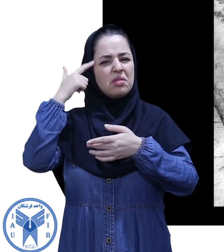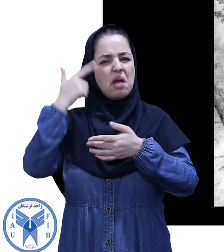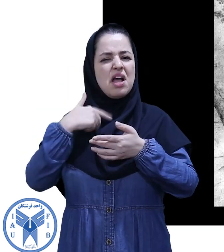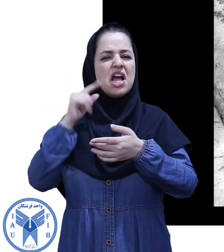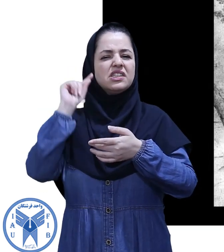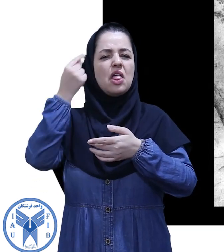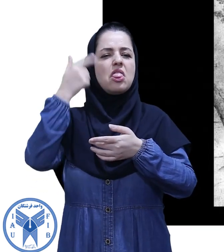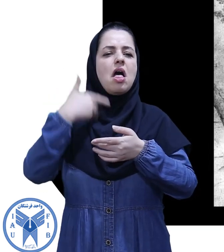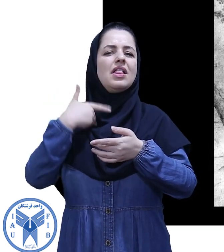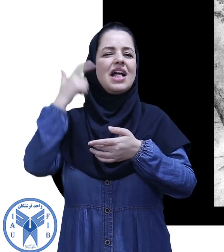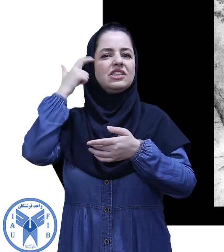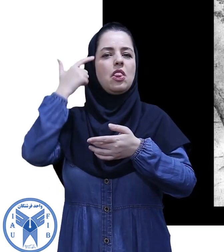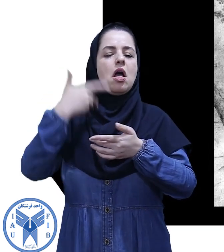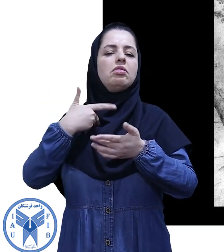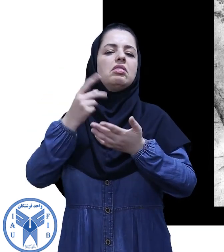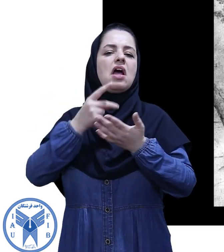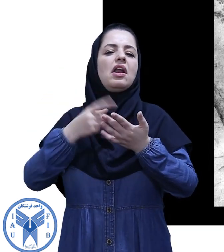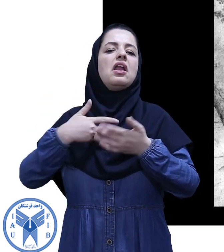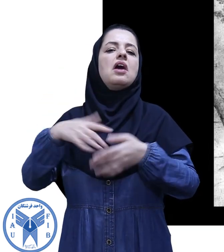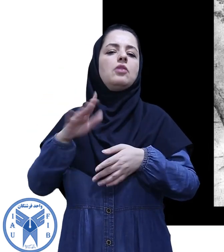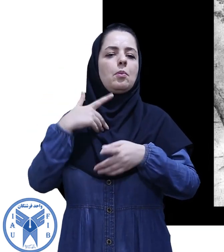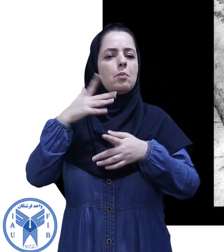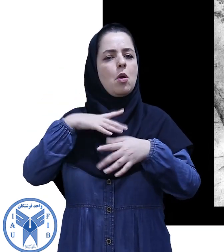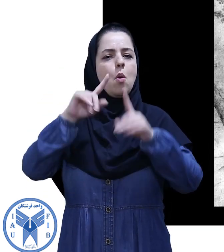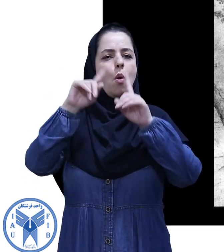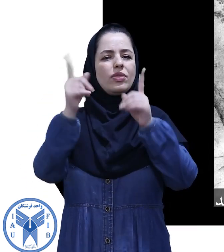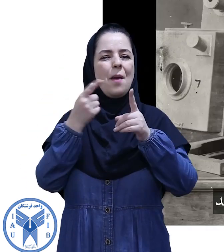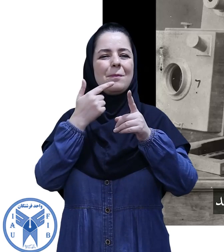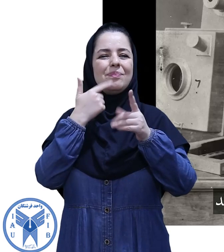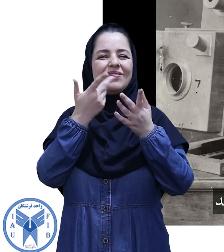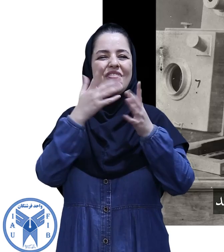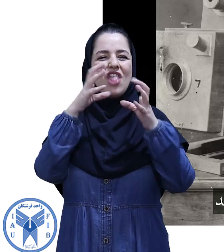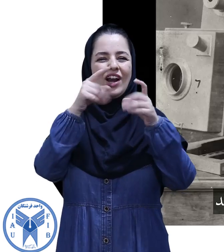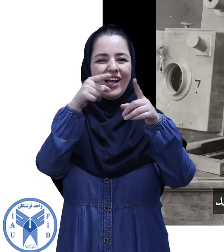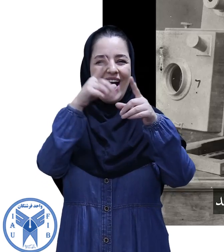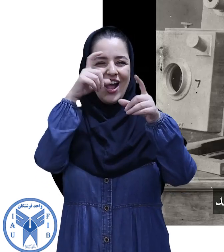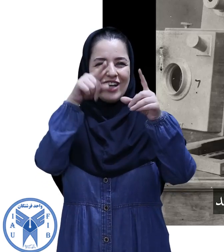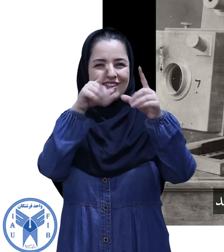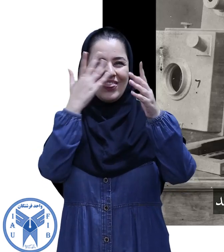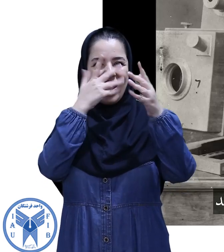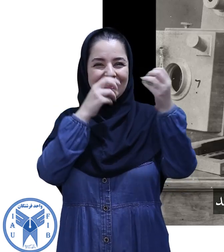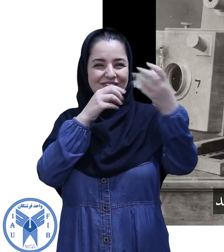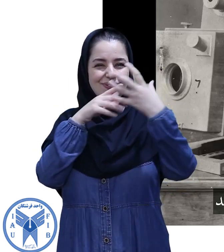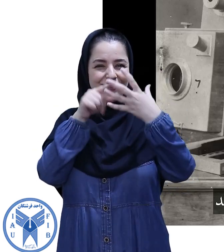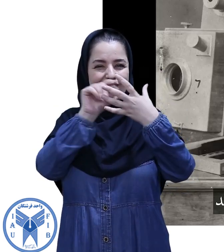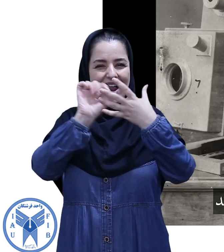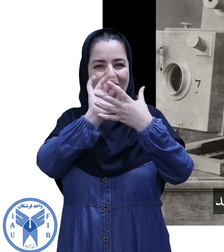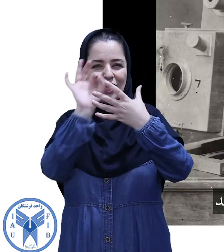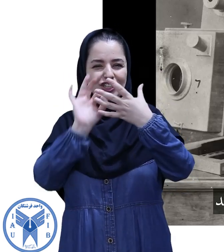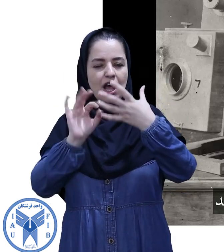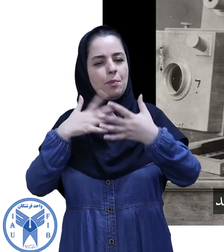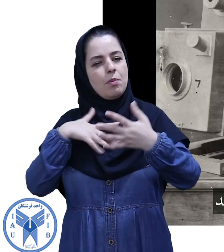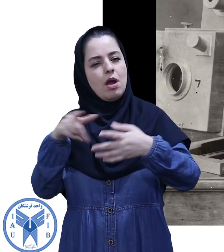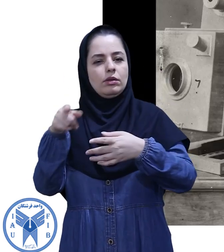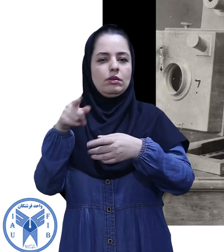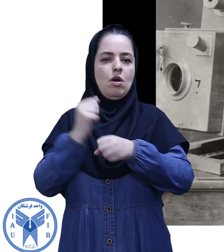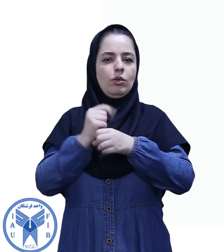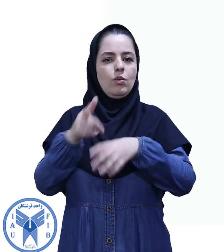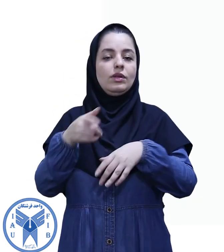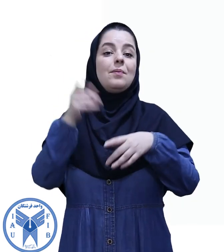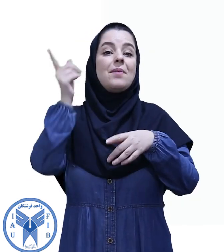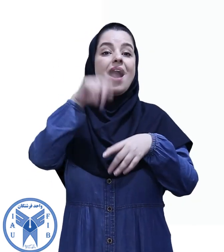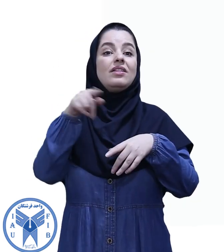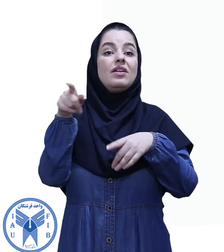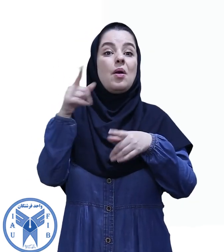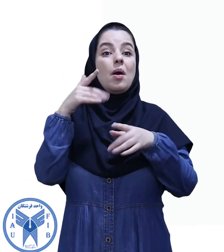and realized that he has no skill whatsoever in drawing. He wants to make pictures within a camera obscura. All he has